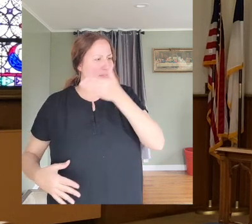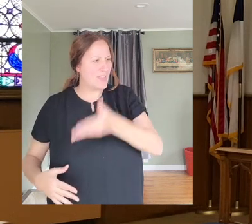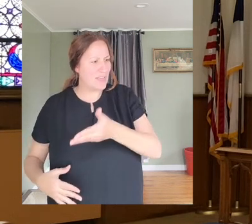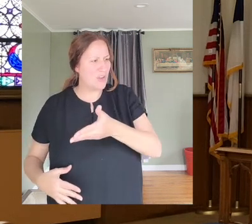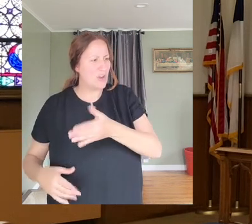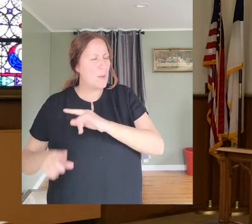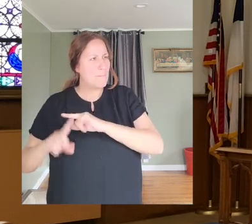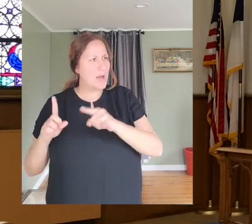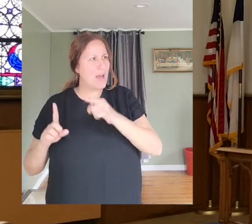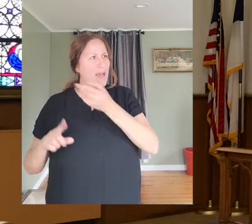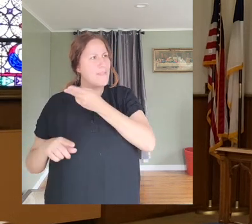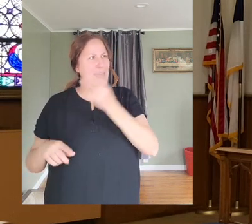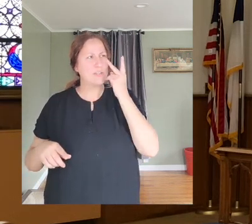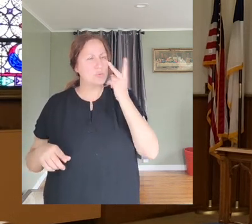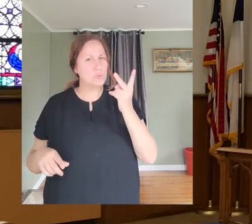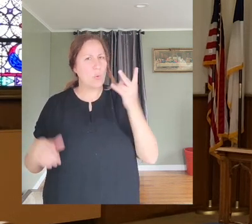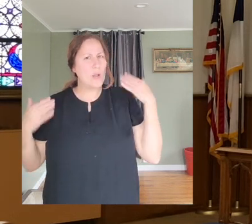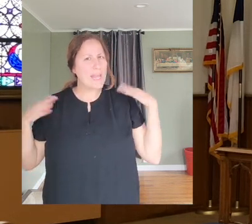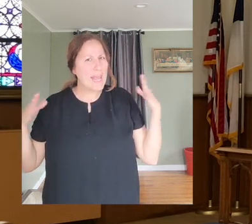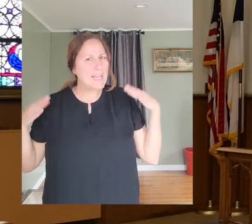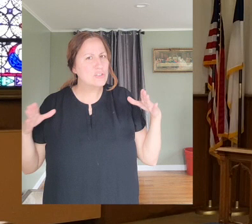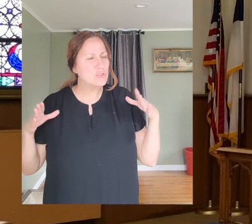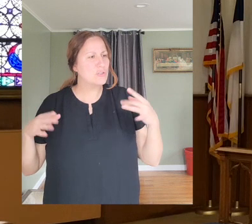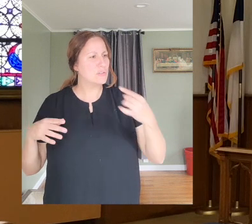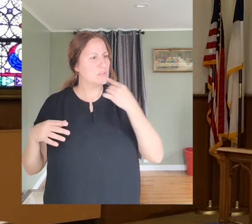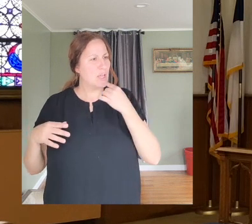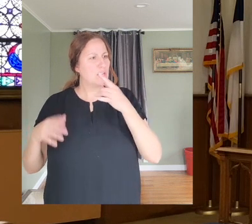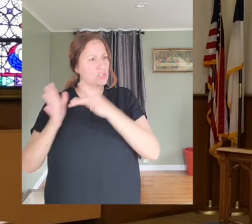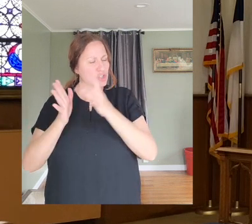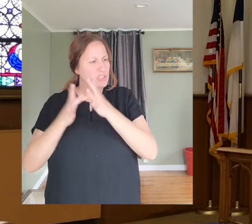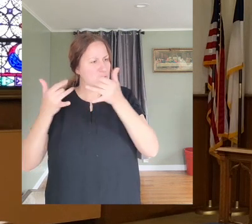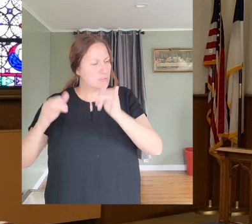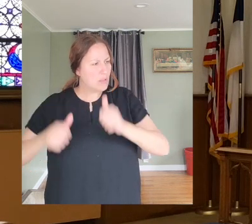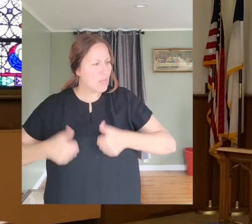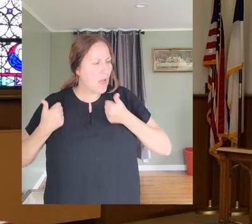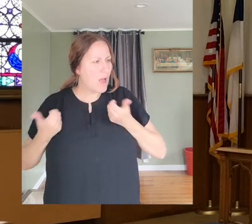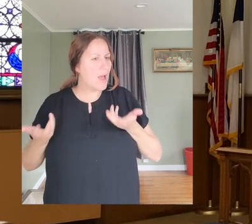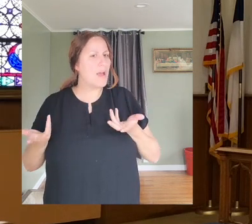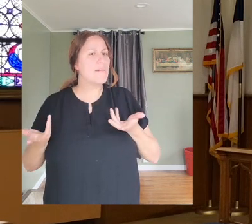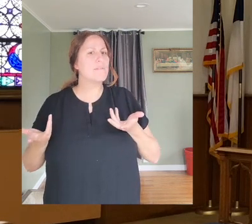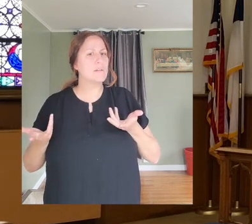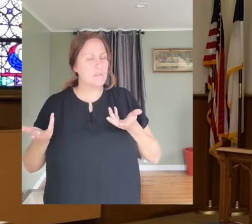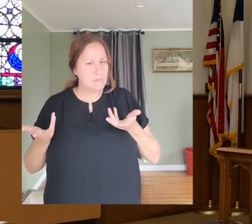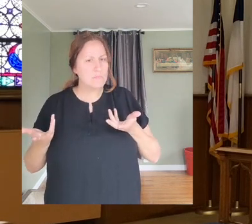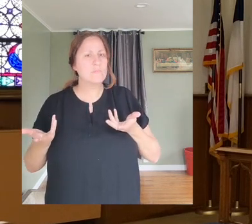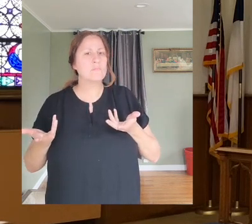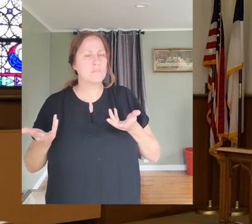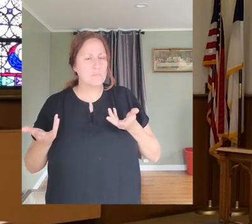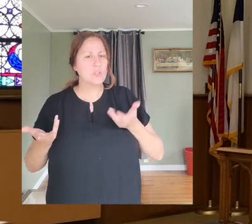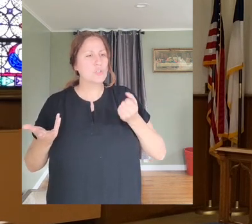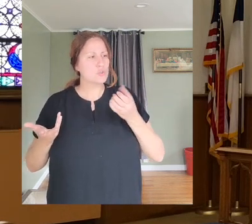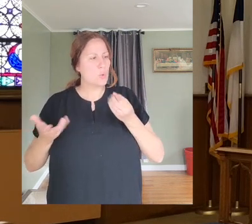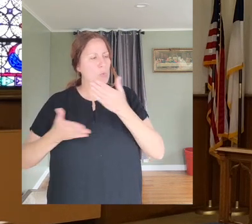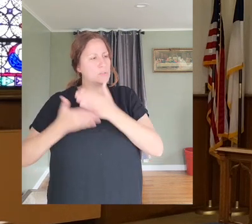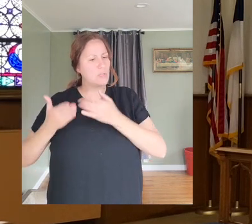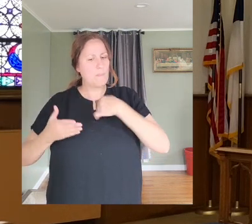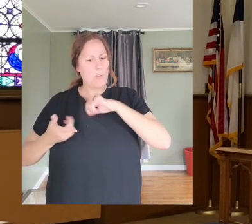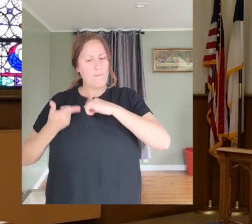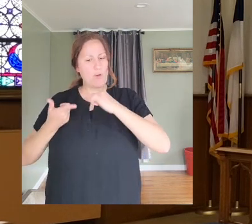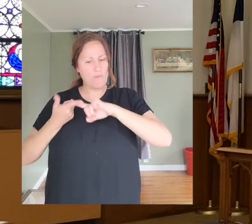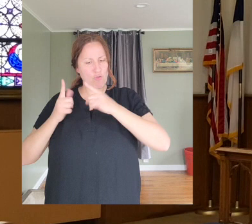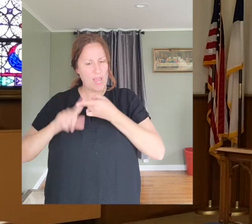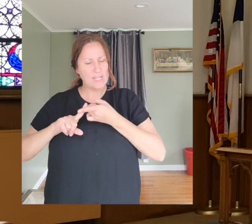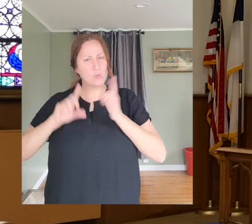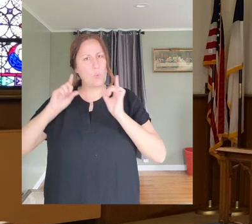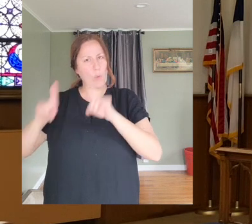seen a vision of angels who said that he was alive. Some of those who were with us went to the tomb and found it